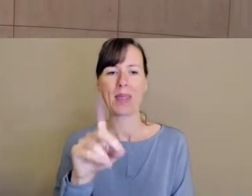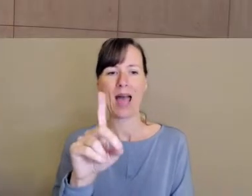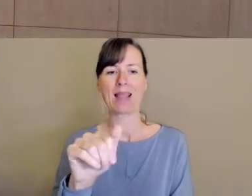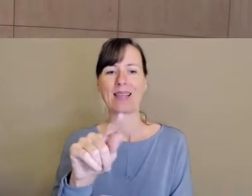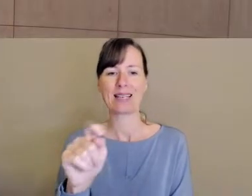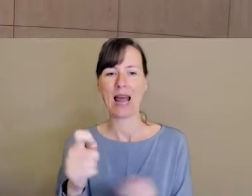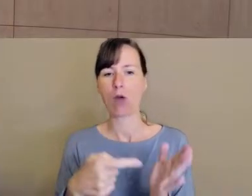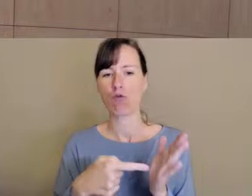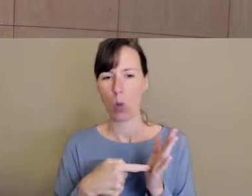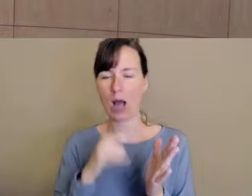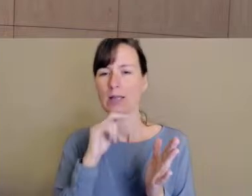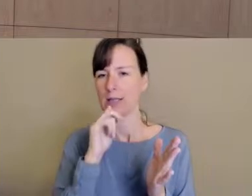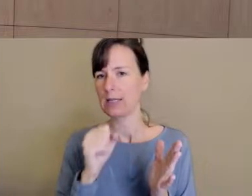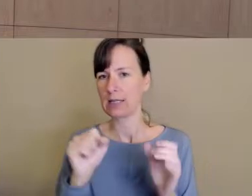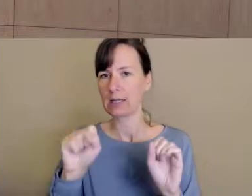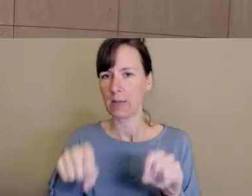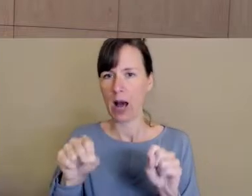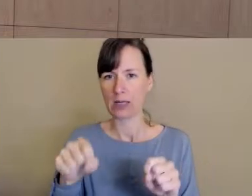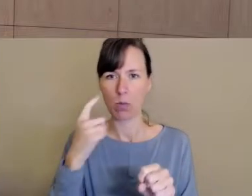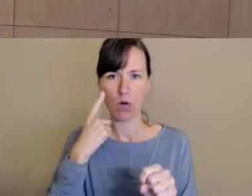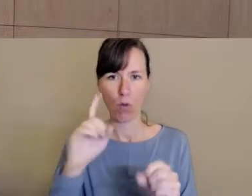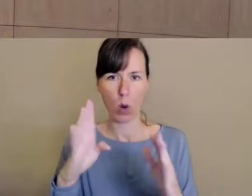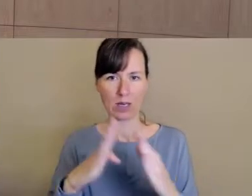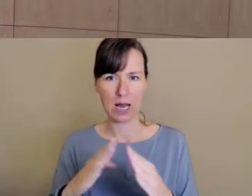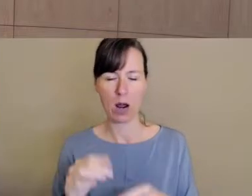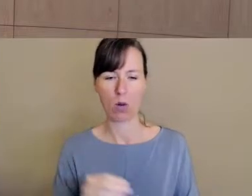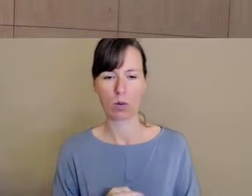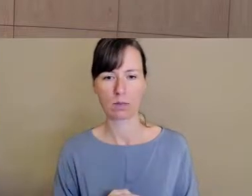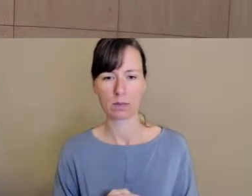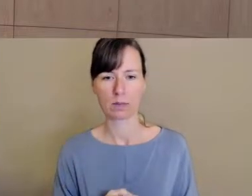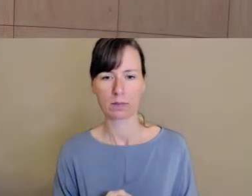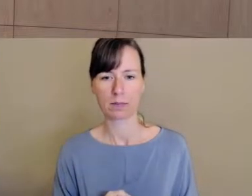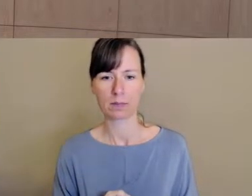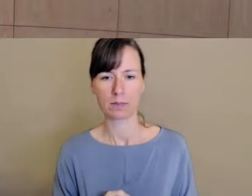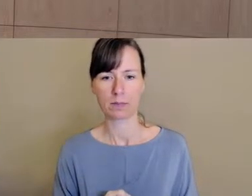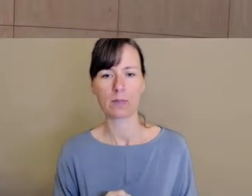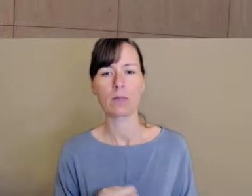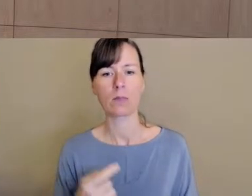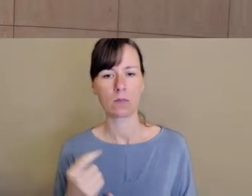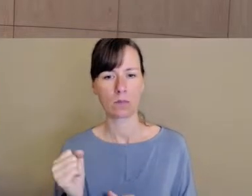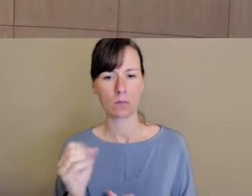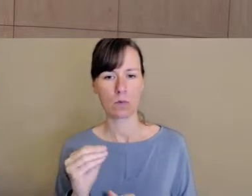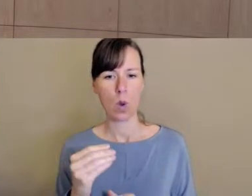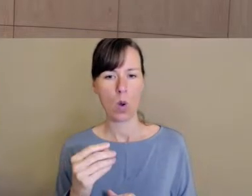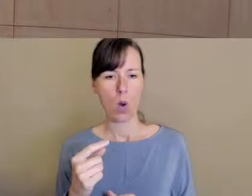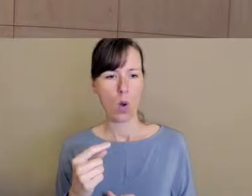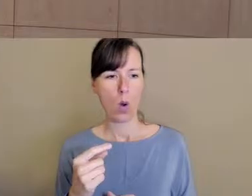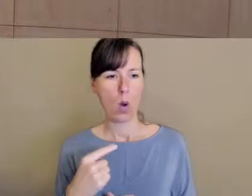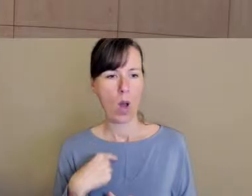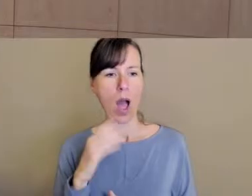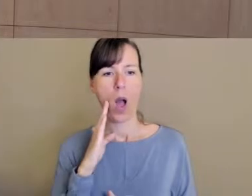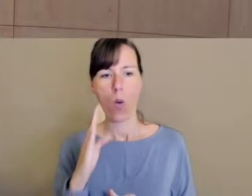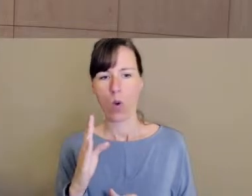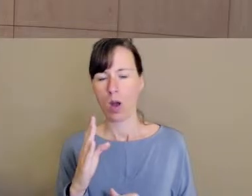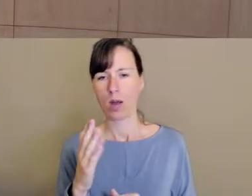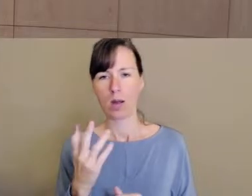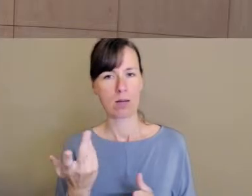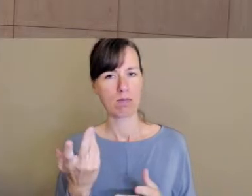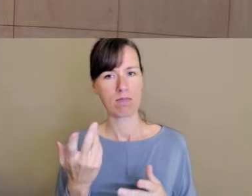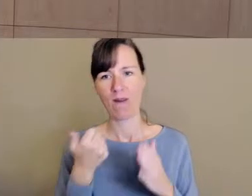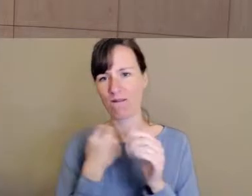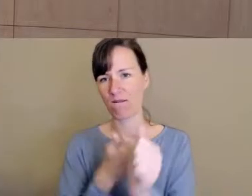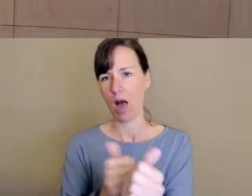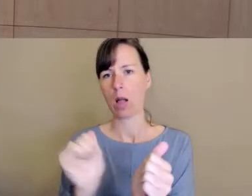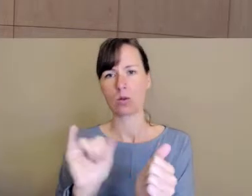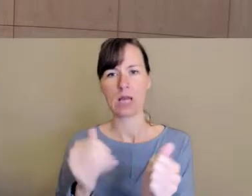is feasible for the town. So I will run this through the same type of process that